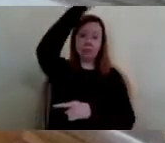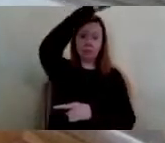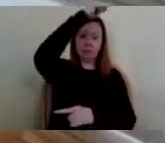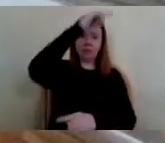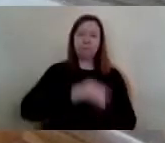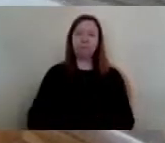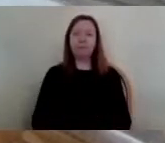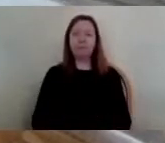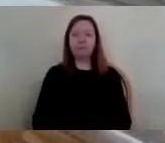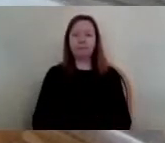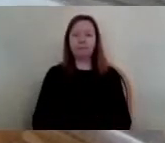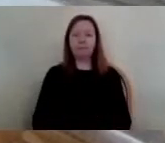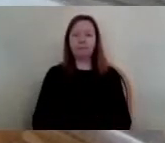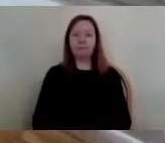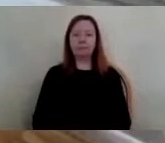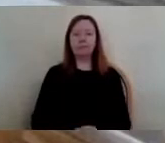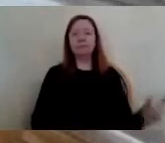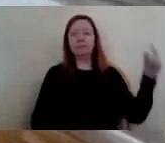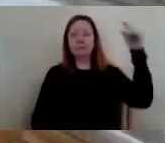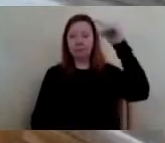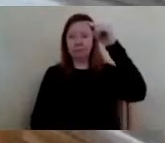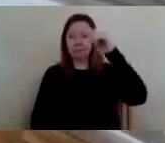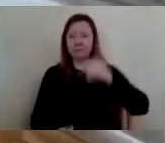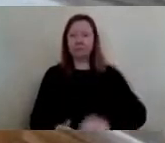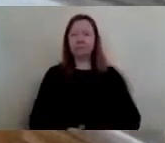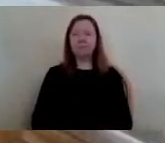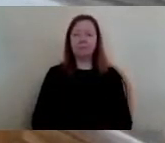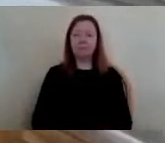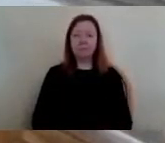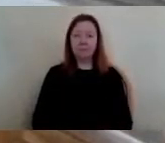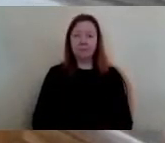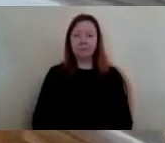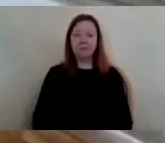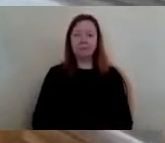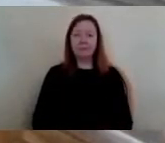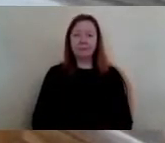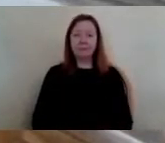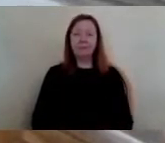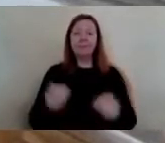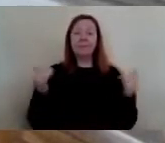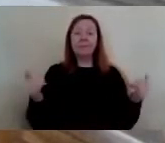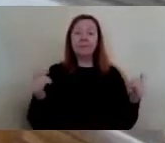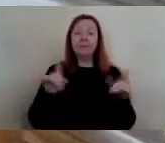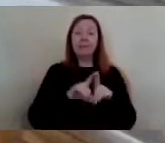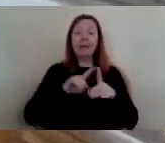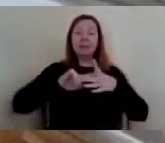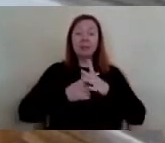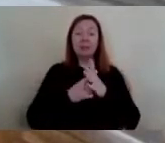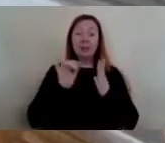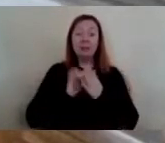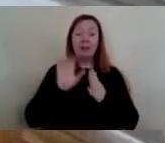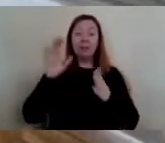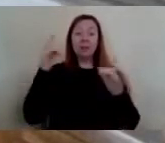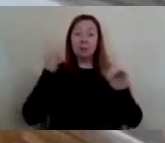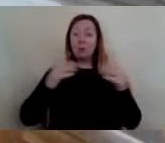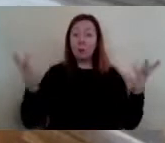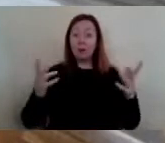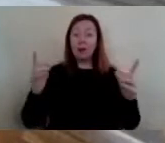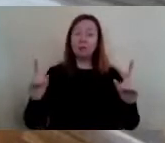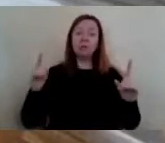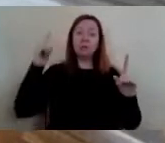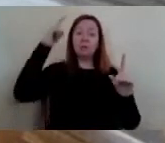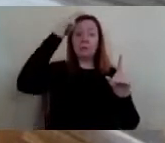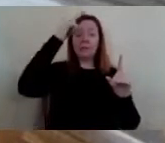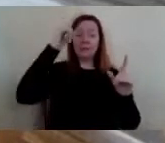opposite side and bring it back down. And you're going to reach and back down. Now, as you're starting this, your goal is to reach,